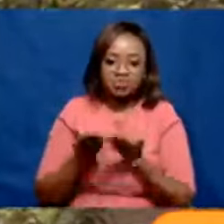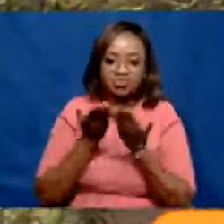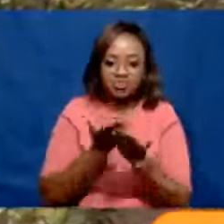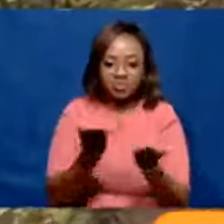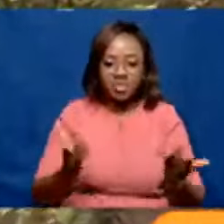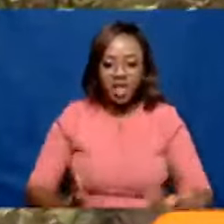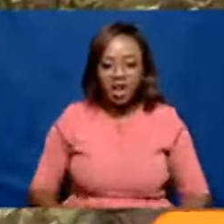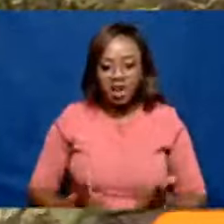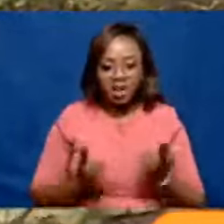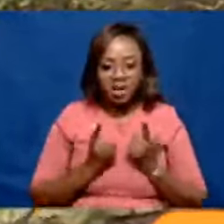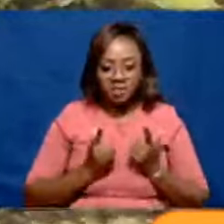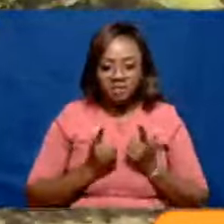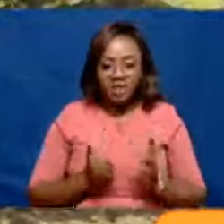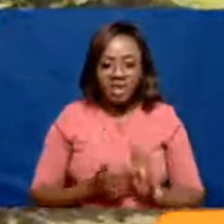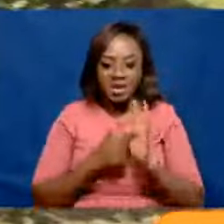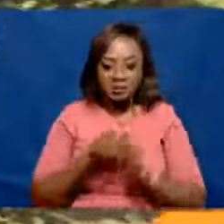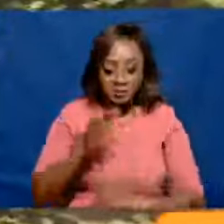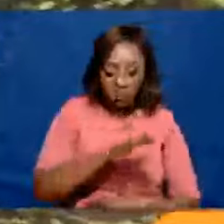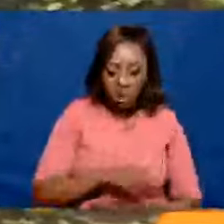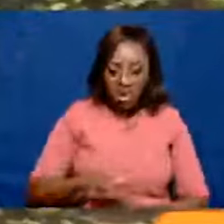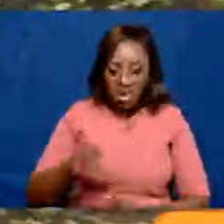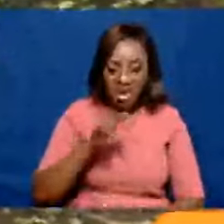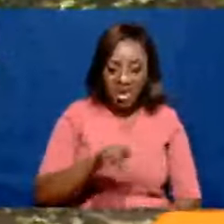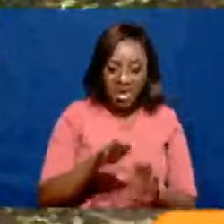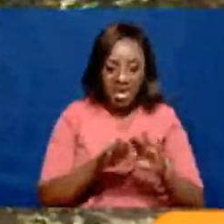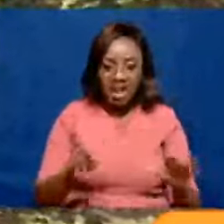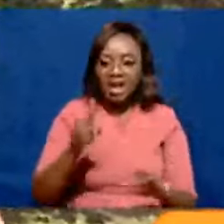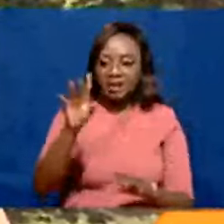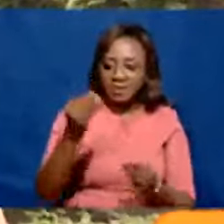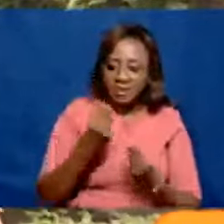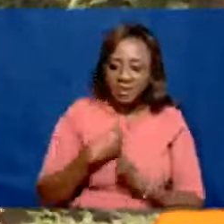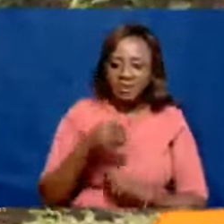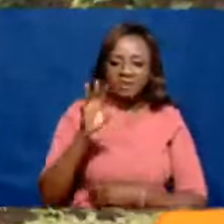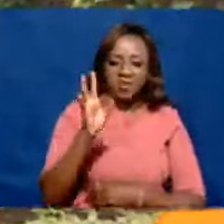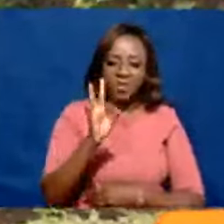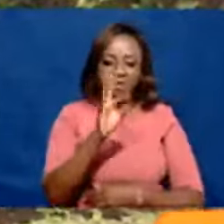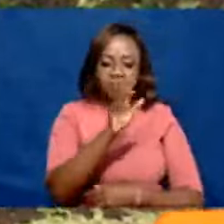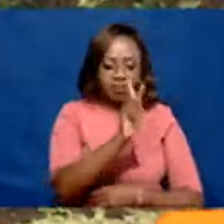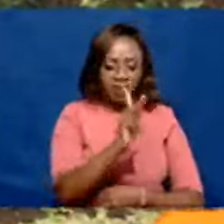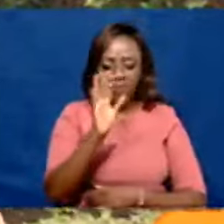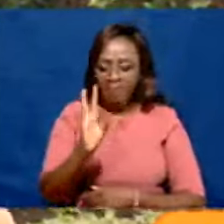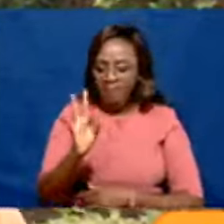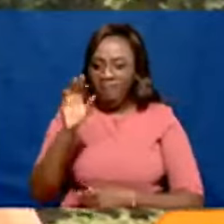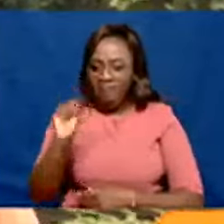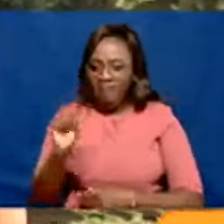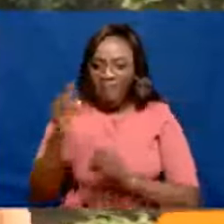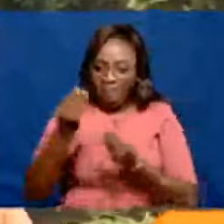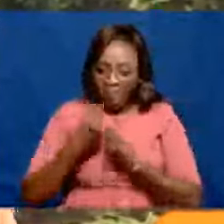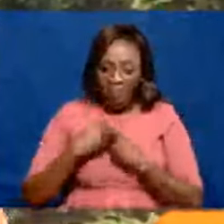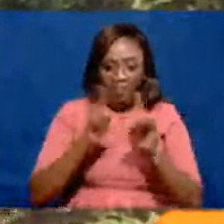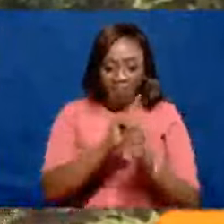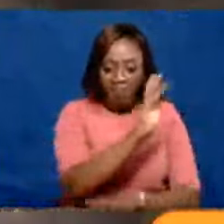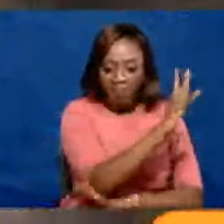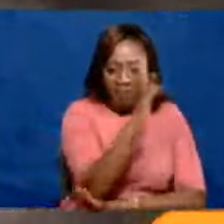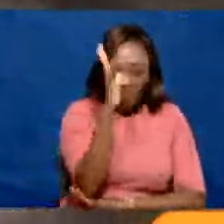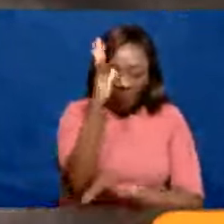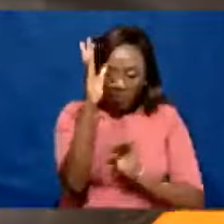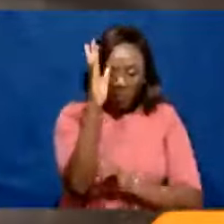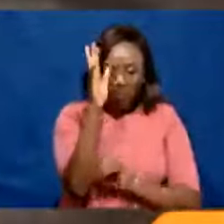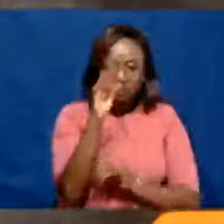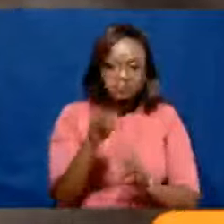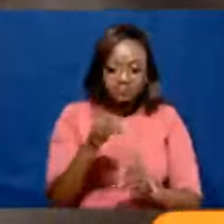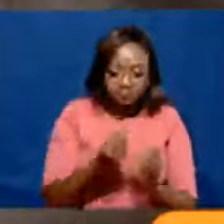area sasa tumesimama ni ya KFS, wametupa area ya nasari, na sisi wakati tunauza hii miti tunawapea 10% wanaingiza kwa msitu.